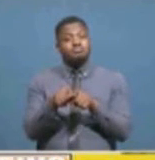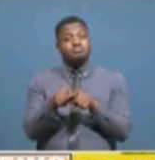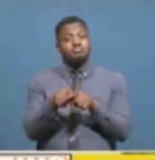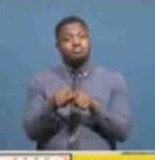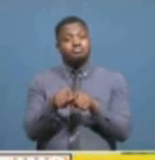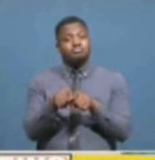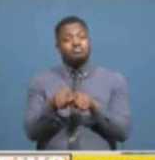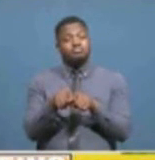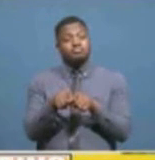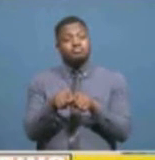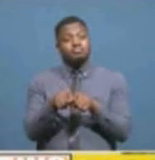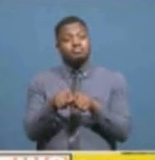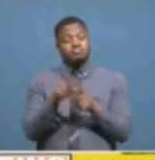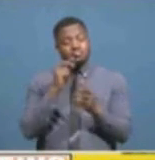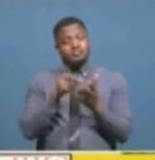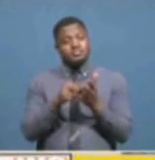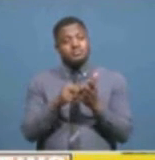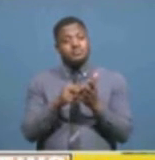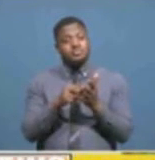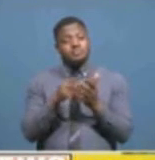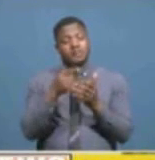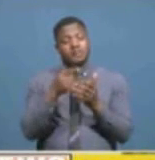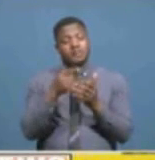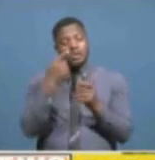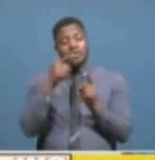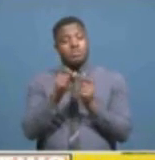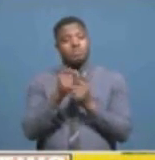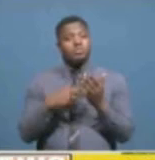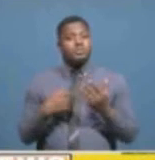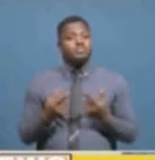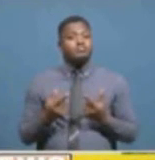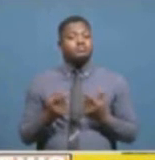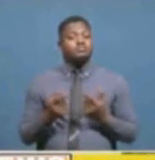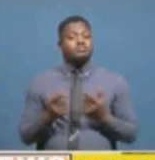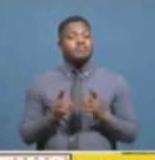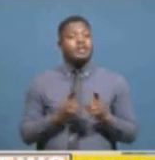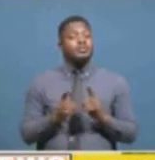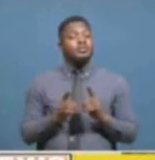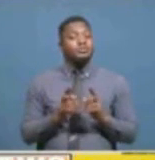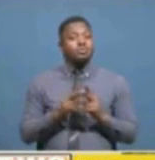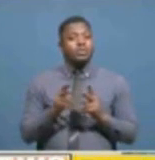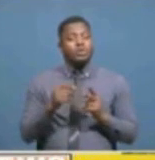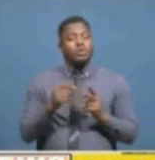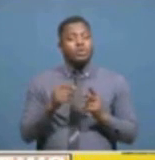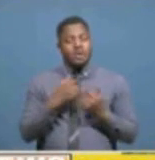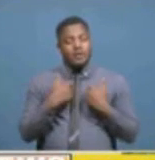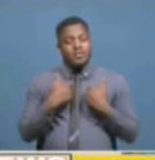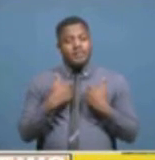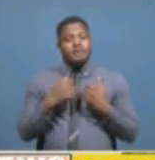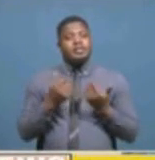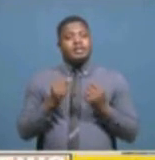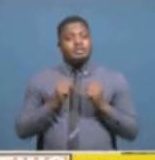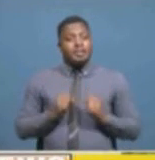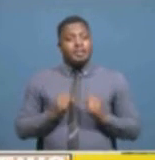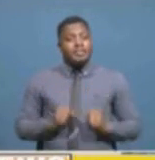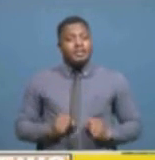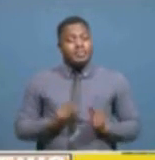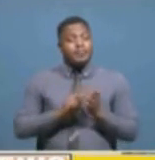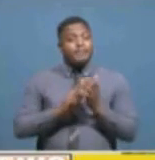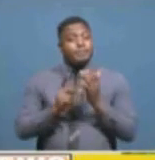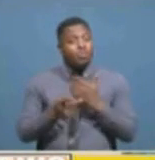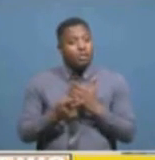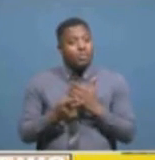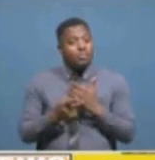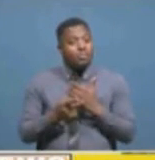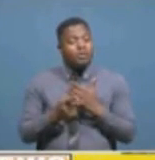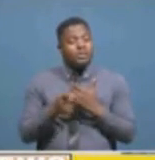they've all looked at it, and they are all in tune with what we have done. So they're going to have a semester program which will